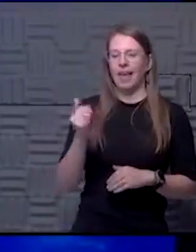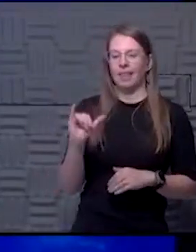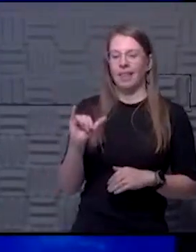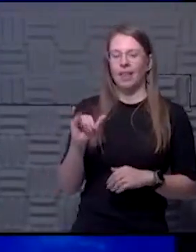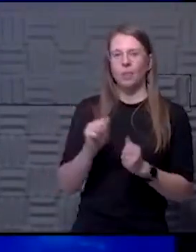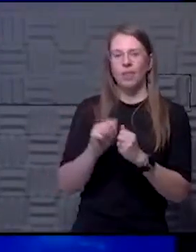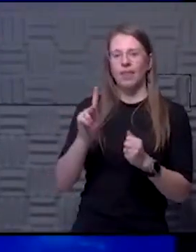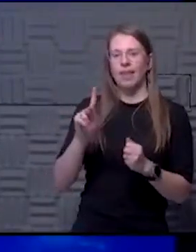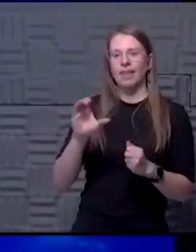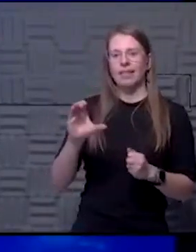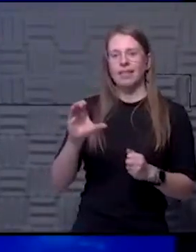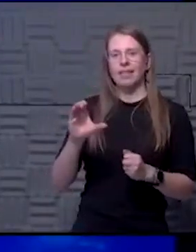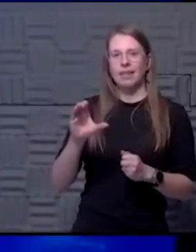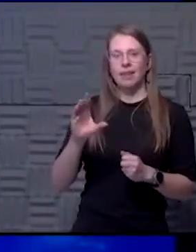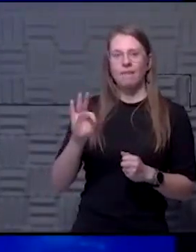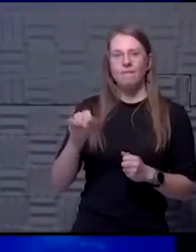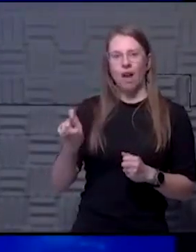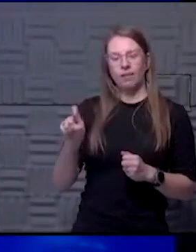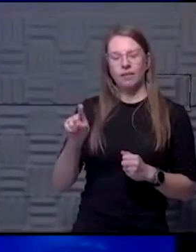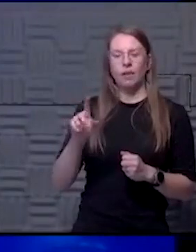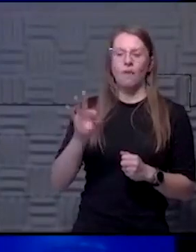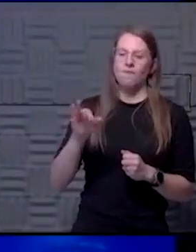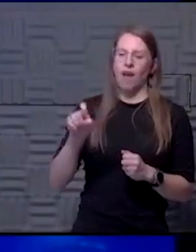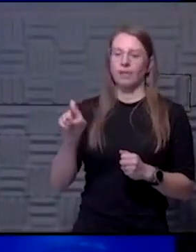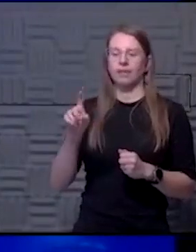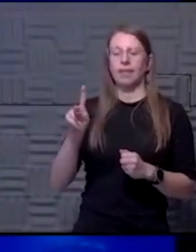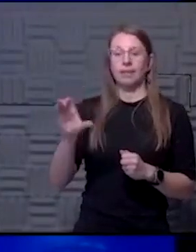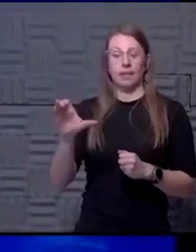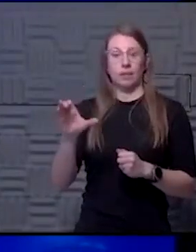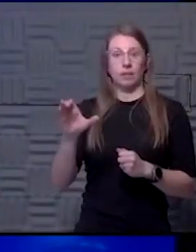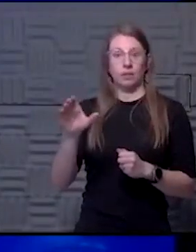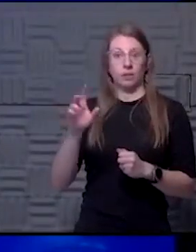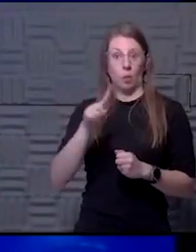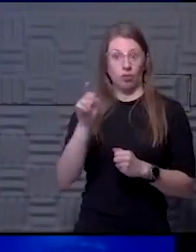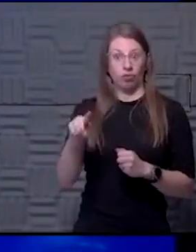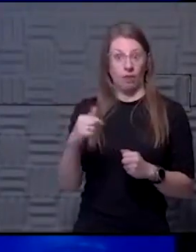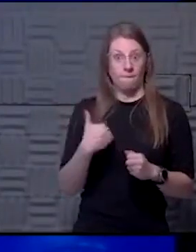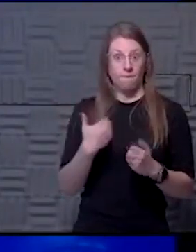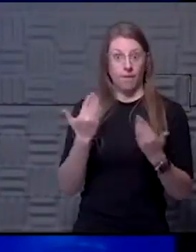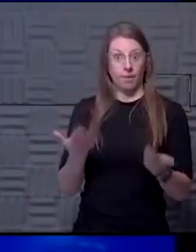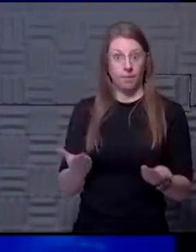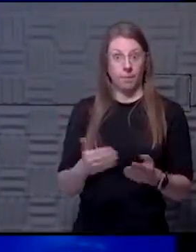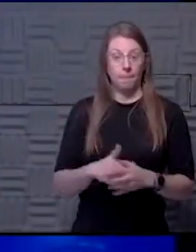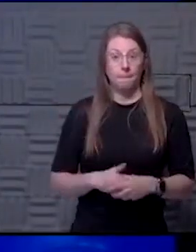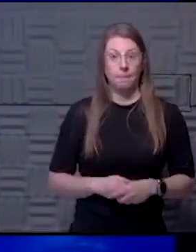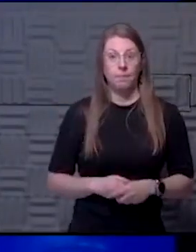KC Fox is on, or Fox KC rather, is on the line. Kathy, do you have a question?